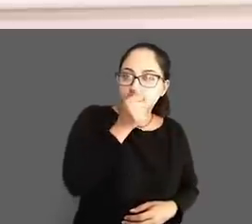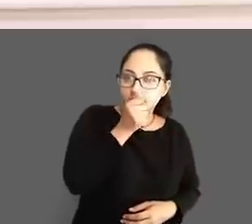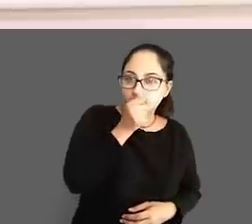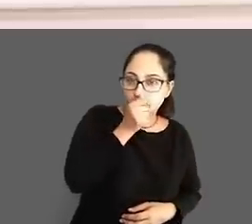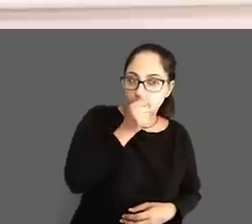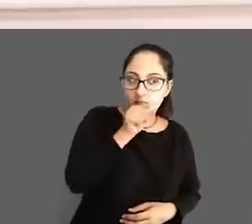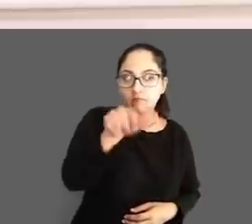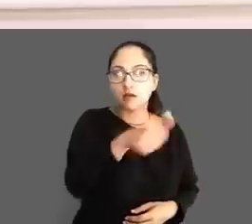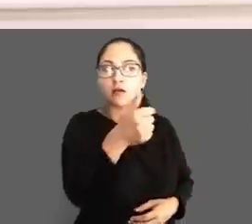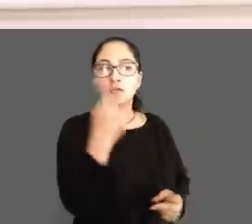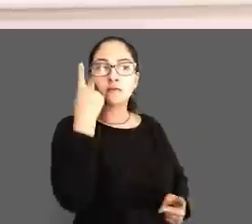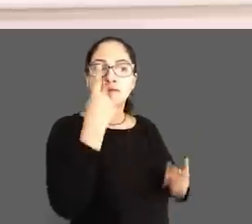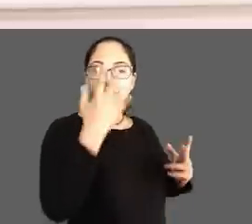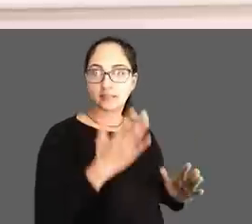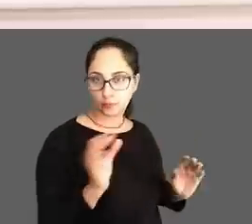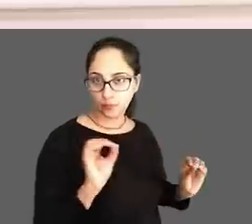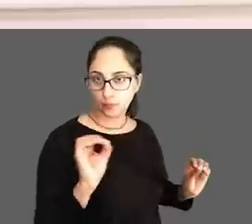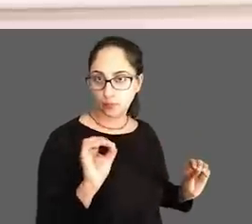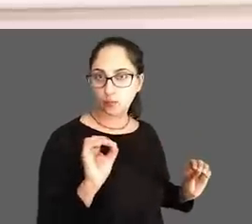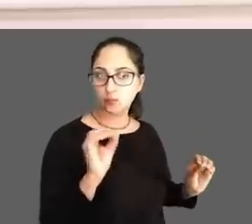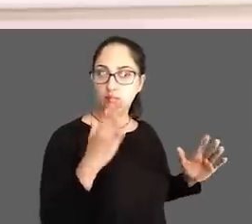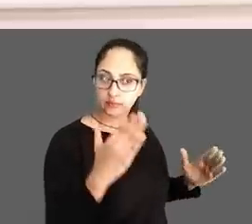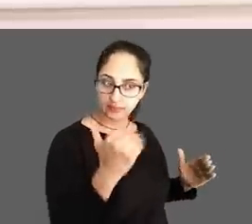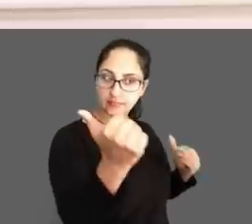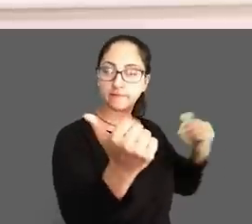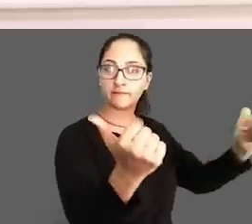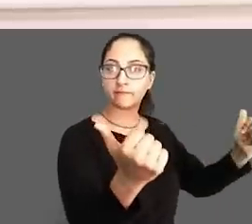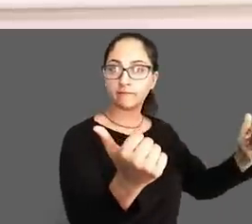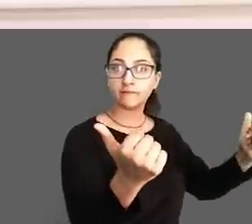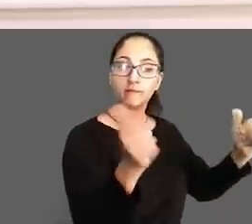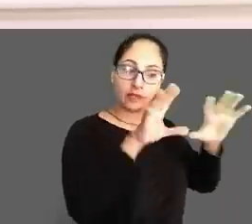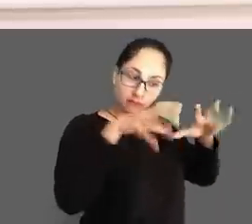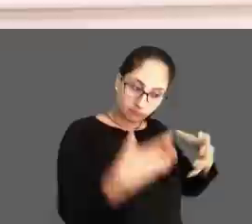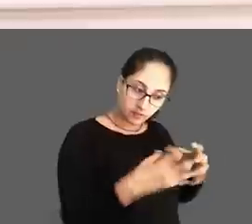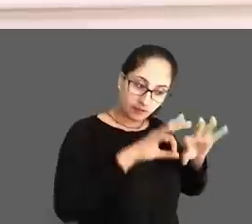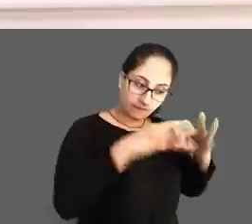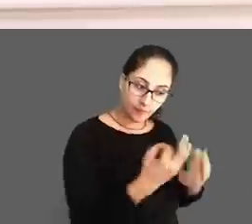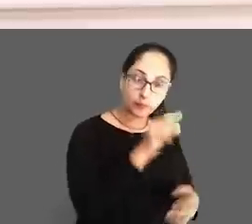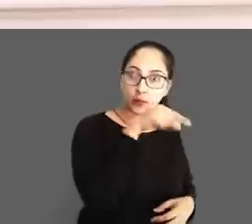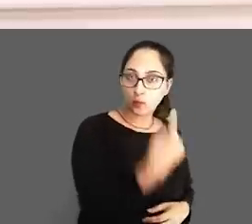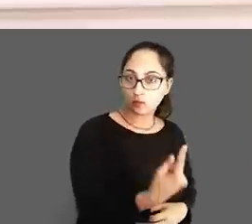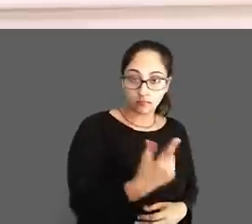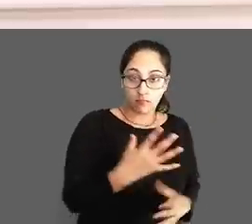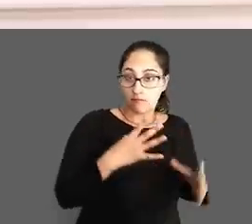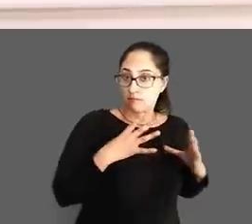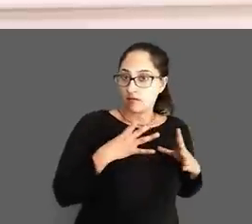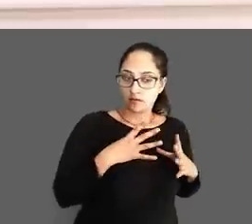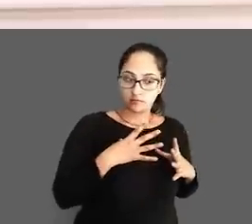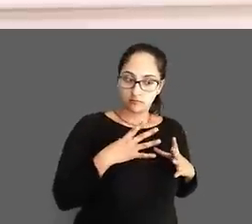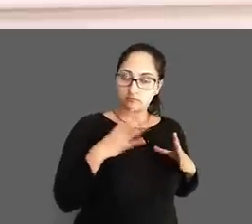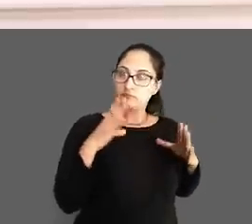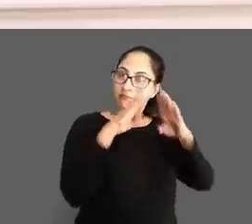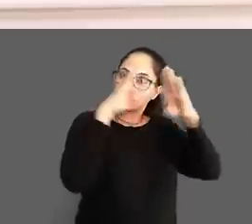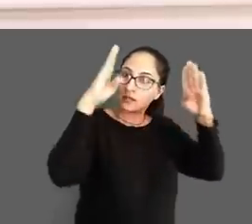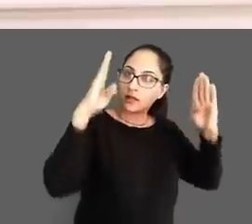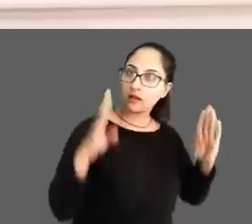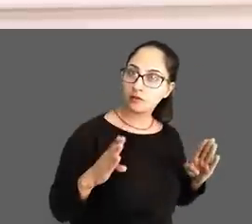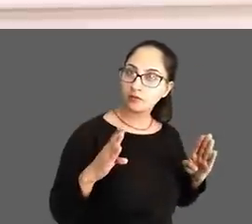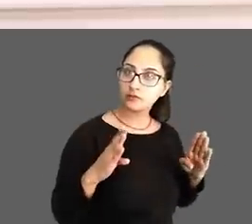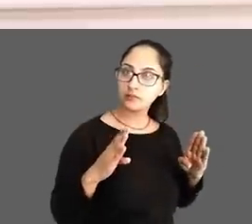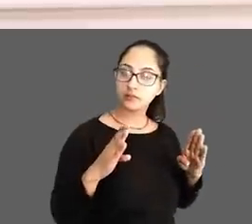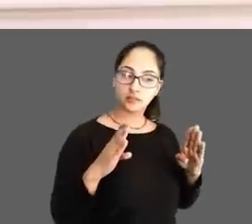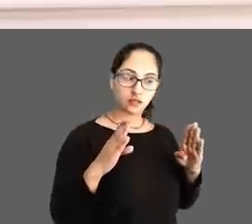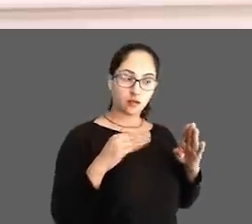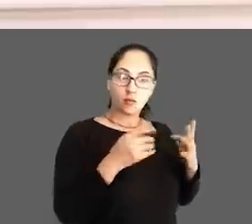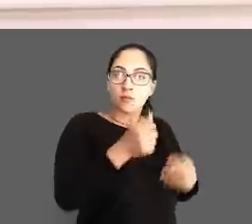Generally, those conversations happen when there's just family that's there. And that's okay. That